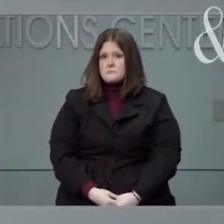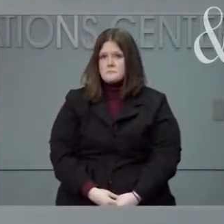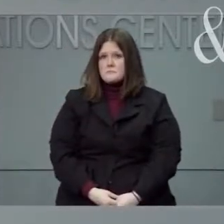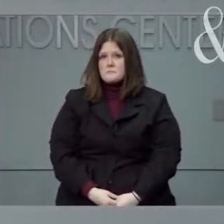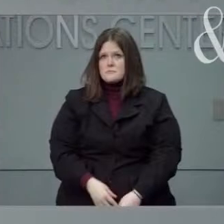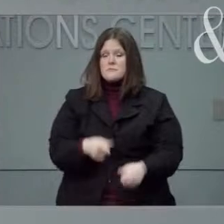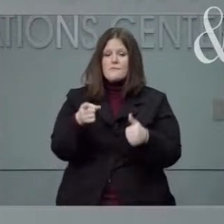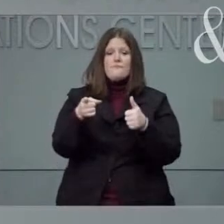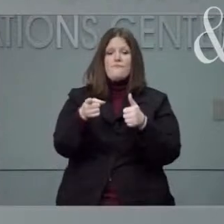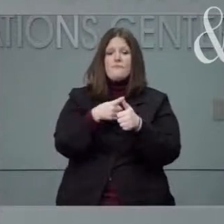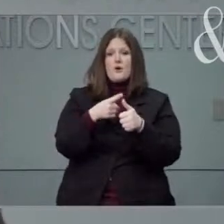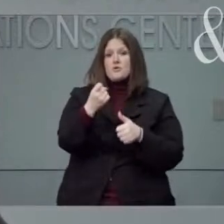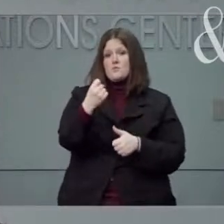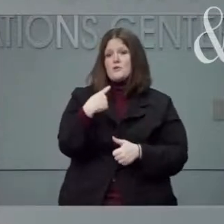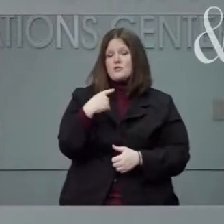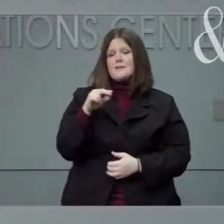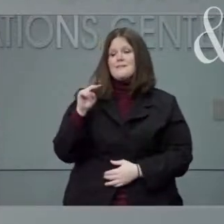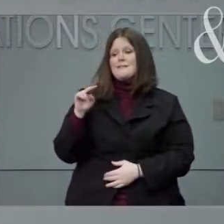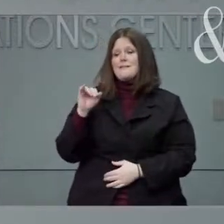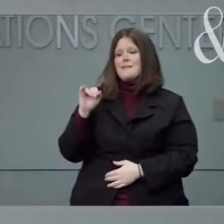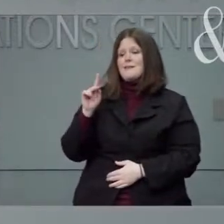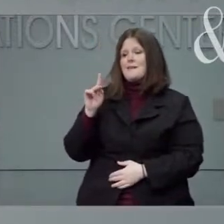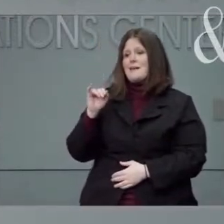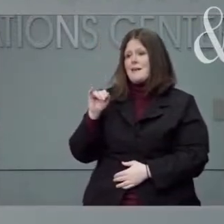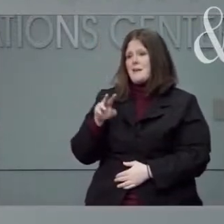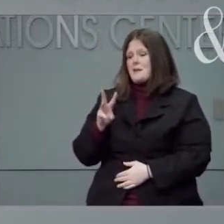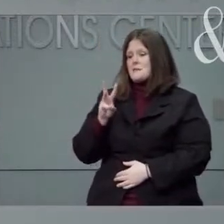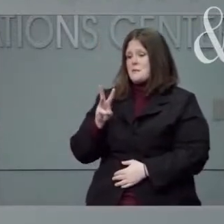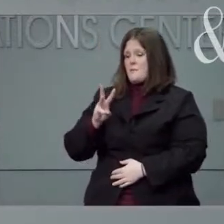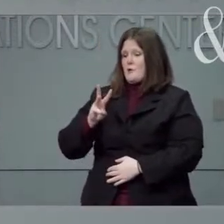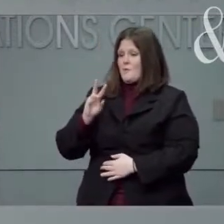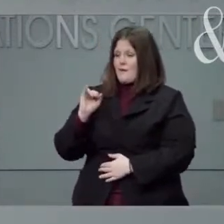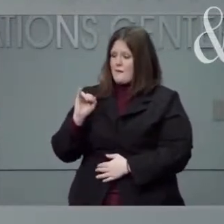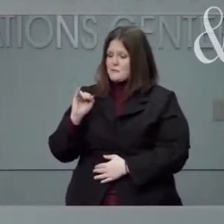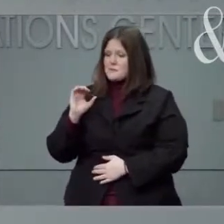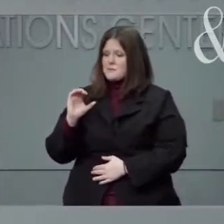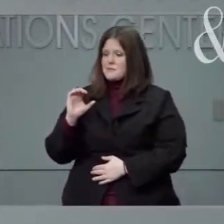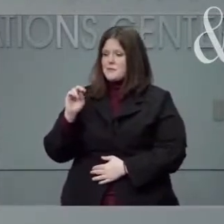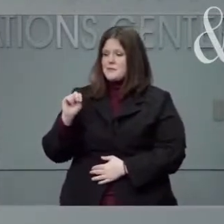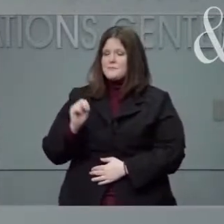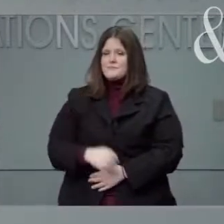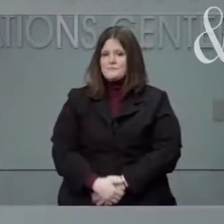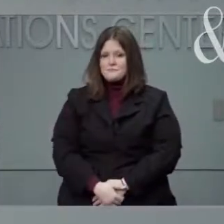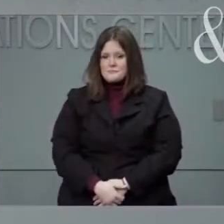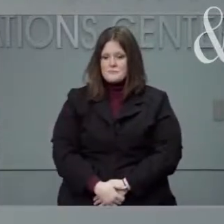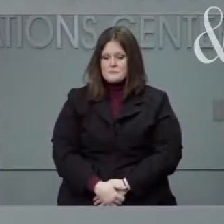Our first question is from Nikki Hauser with WITN.